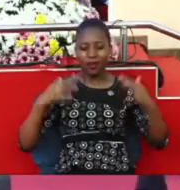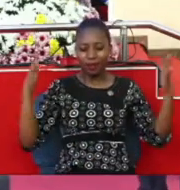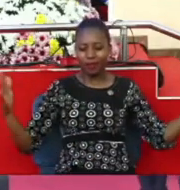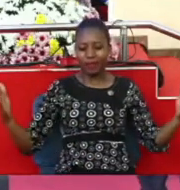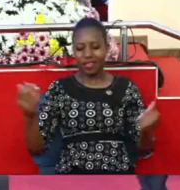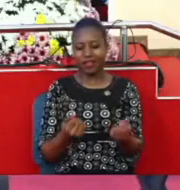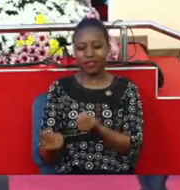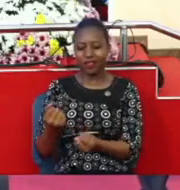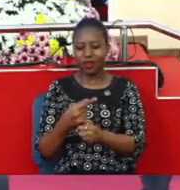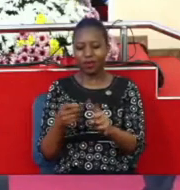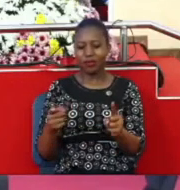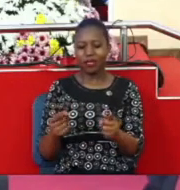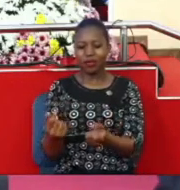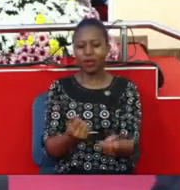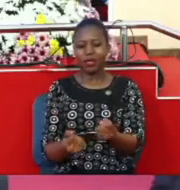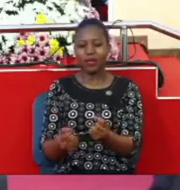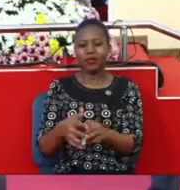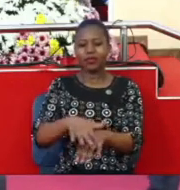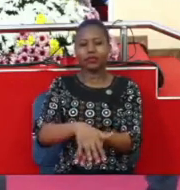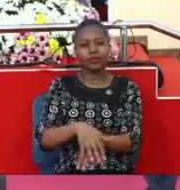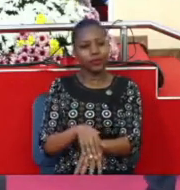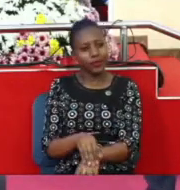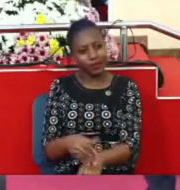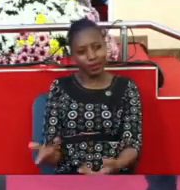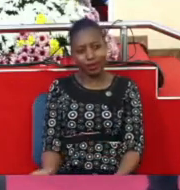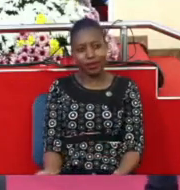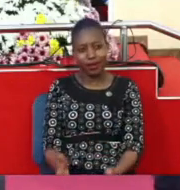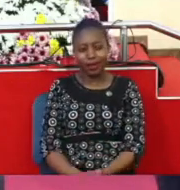machine zinafanyaga kwa barabara." So winning